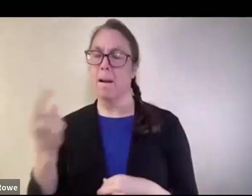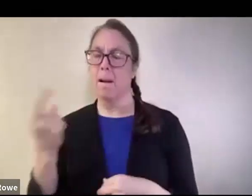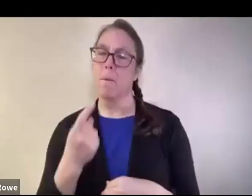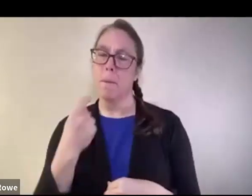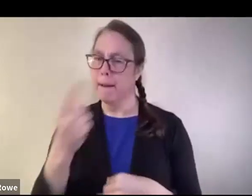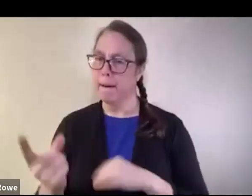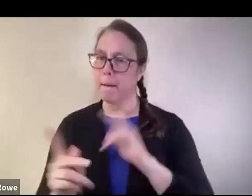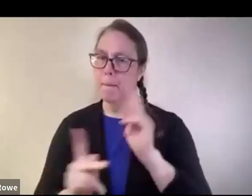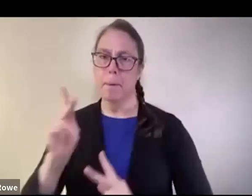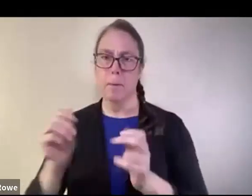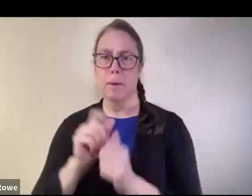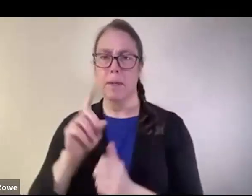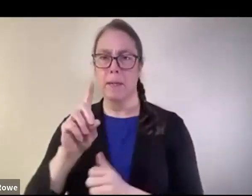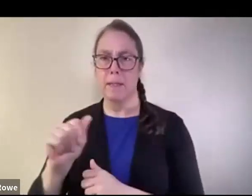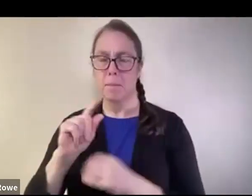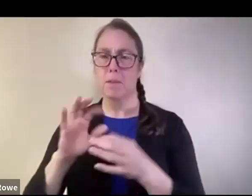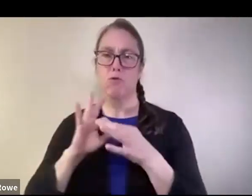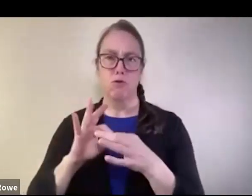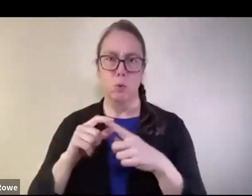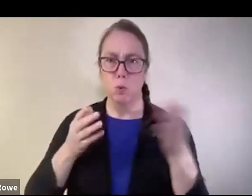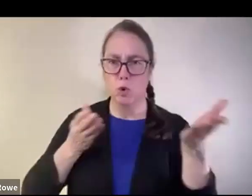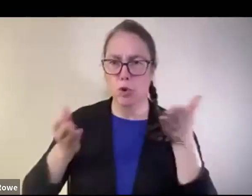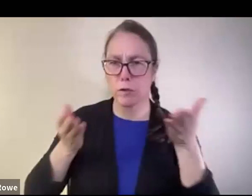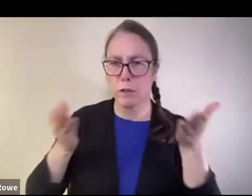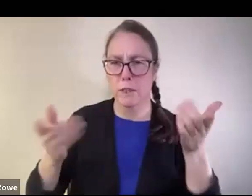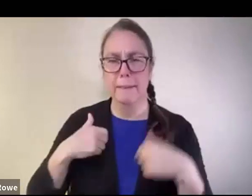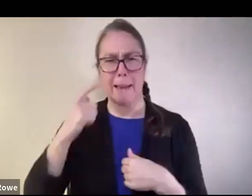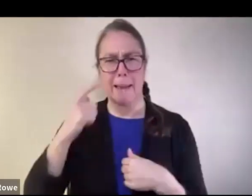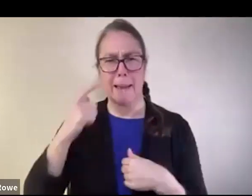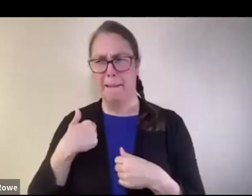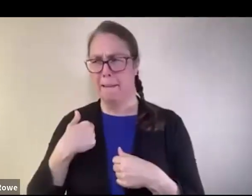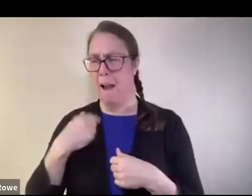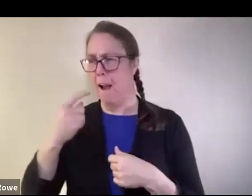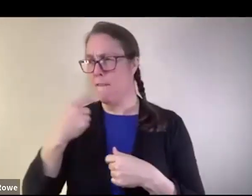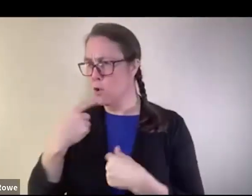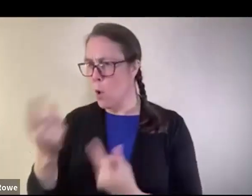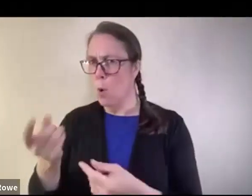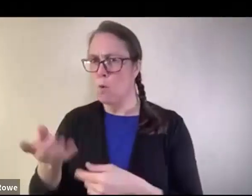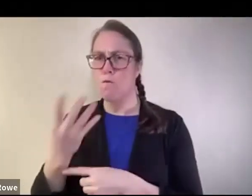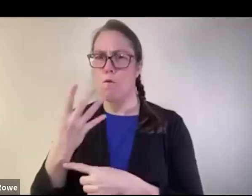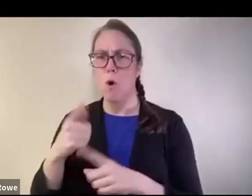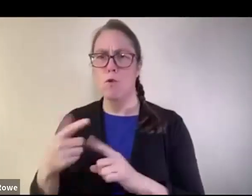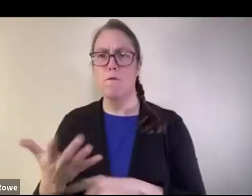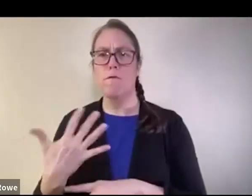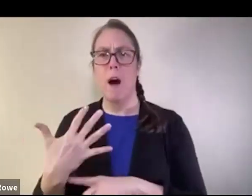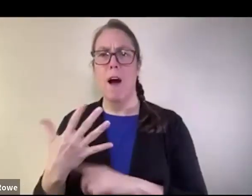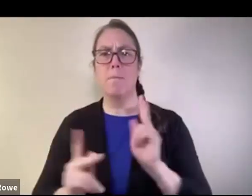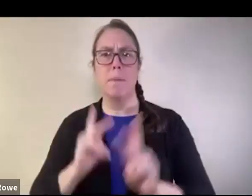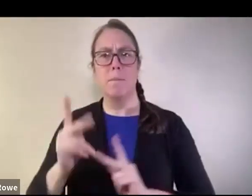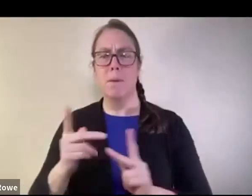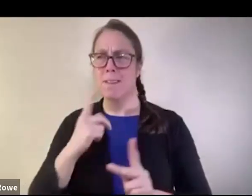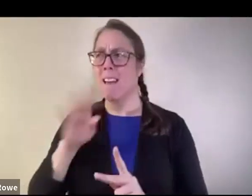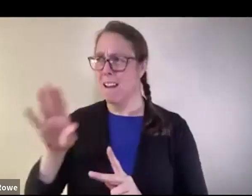disabilities about the services. I think I've had probably 4 or 5 people that I've told that have disabilities that signed up for